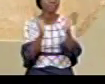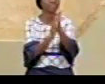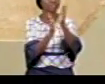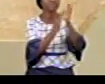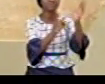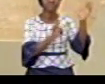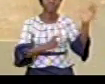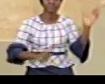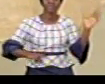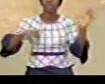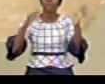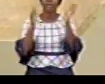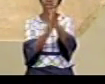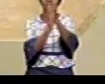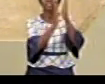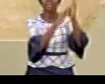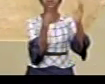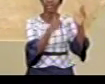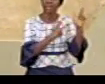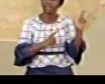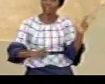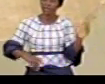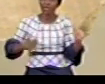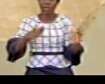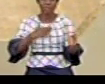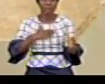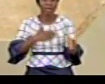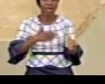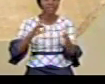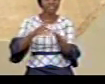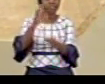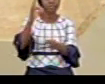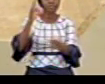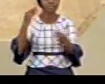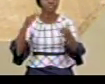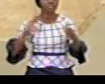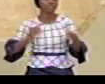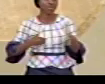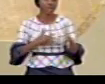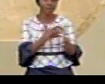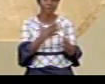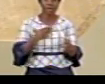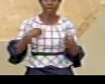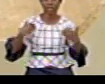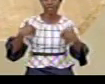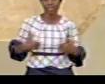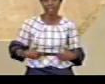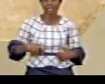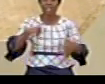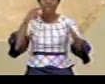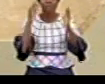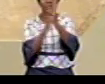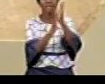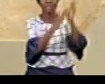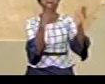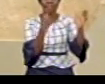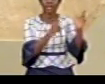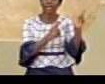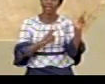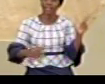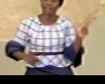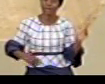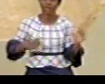the Lord, praise the Lord, my spirit, soul, and body. Praise